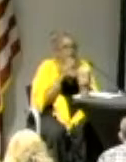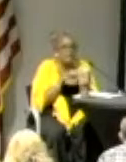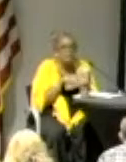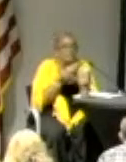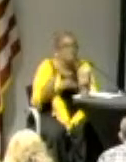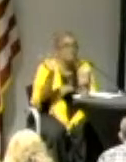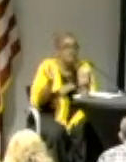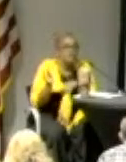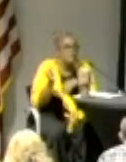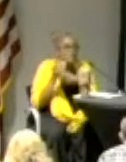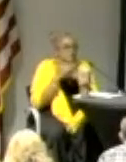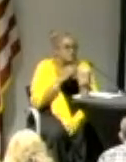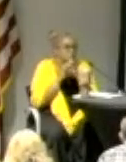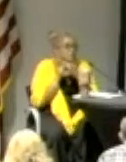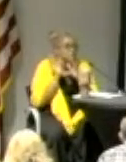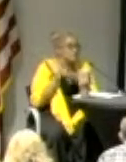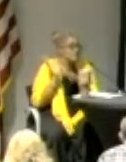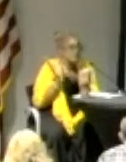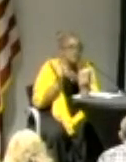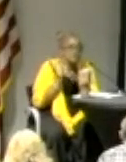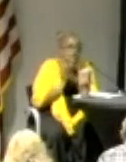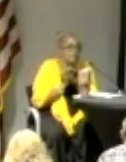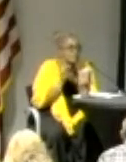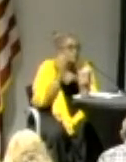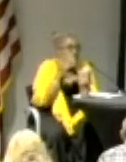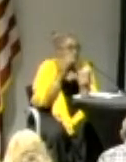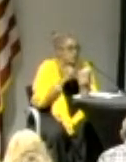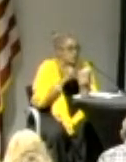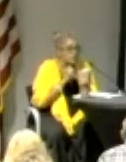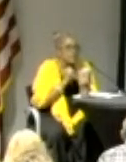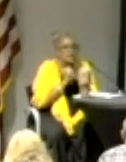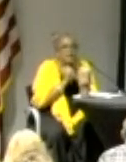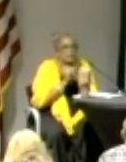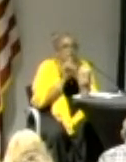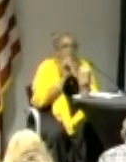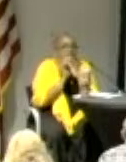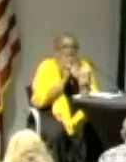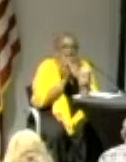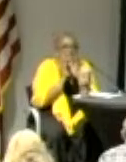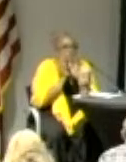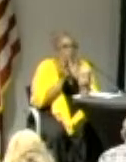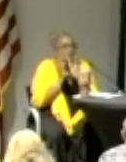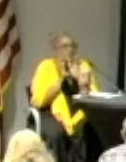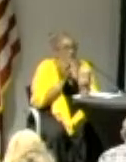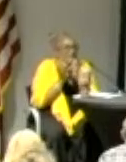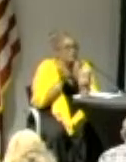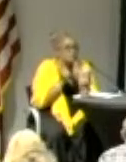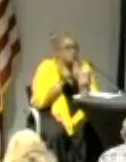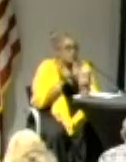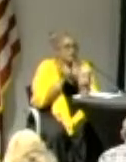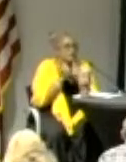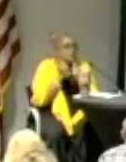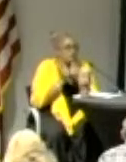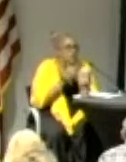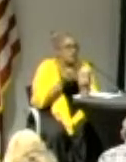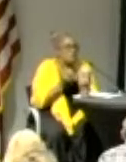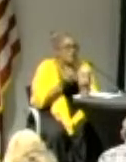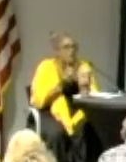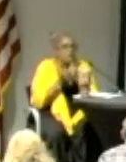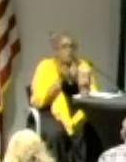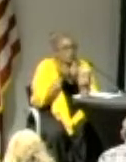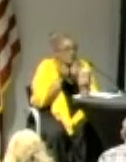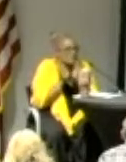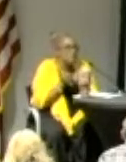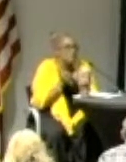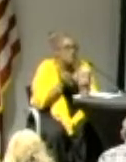time, many of you talk about this, but the person I love to hear talk about the most is Tony. He has this way of capturing when he talks